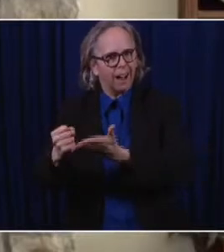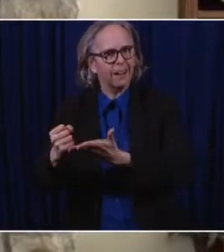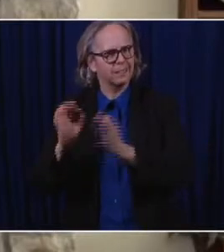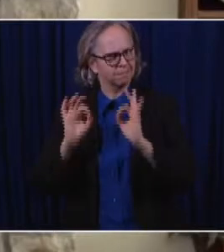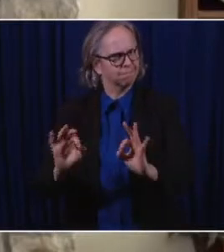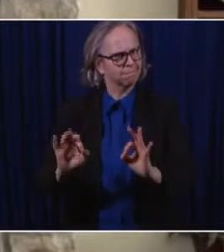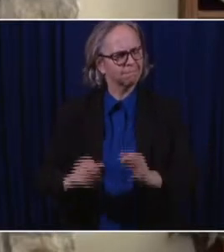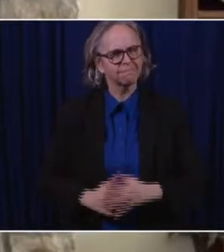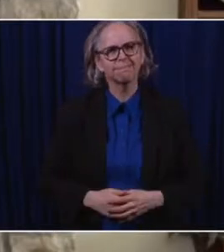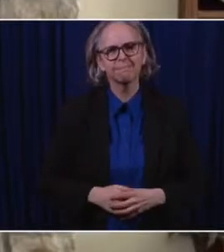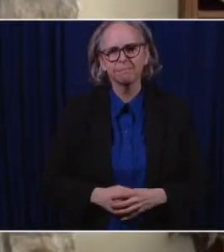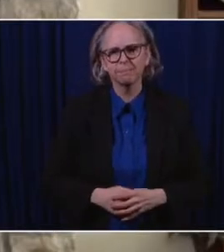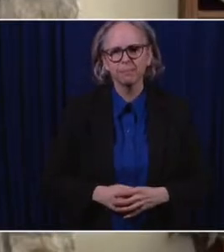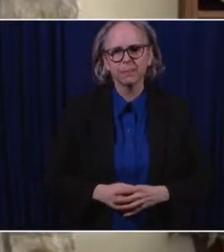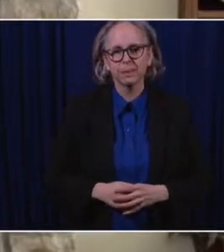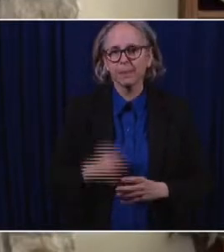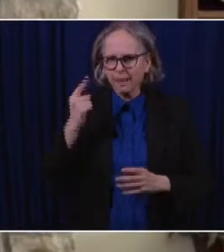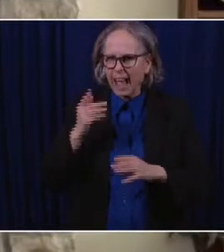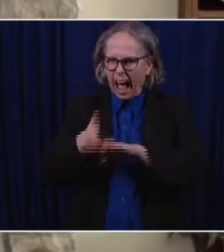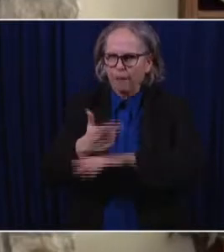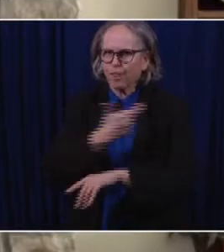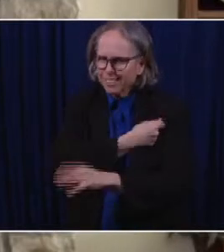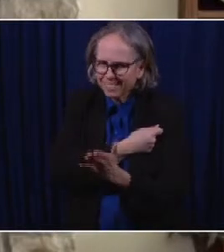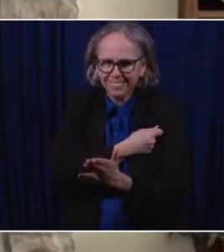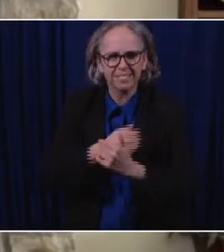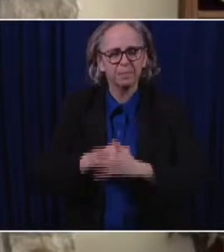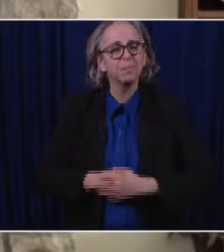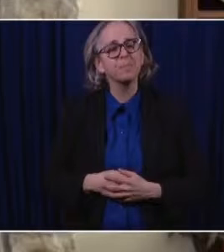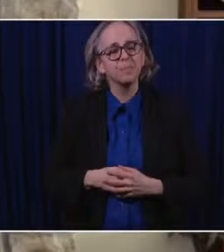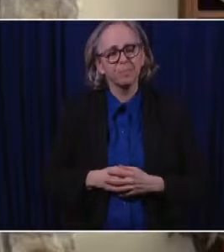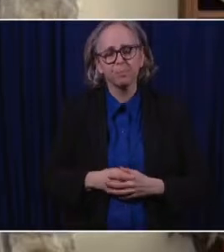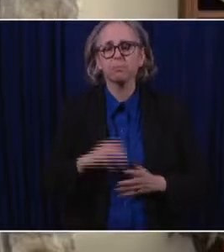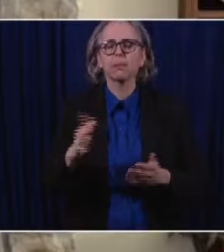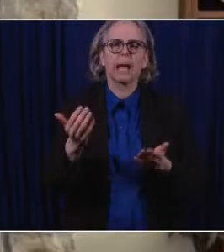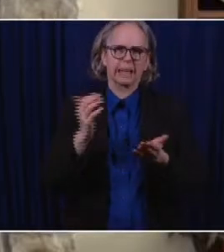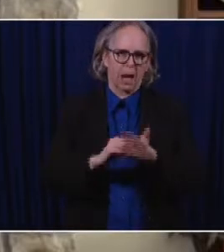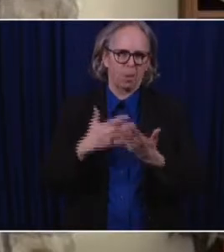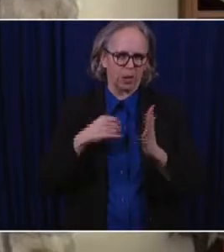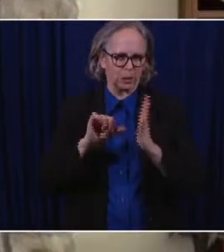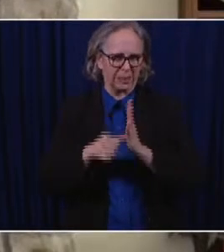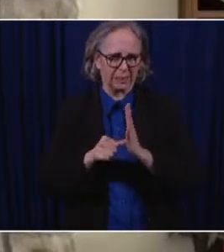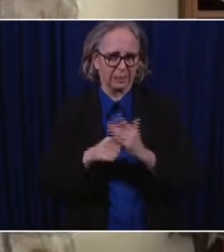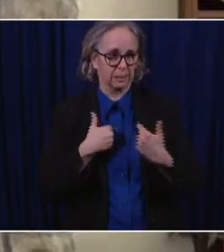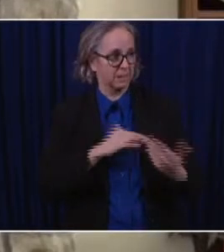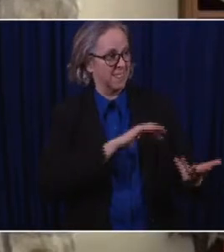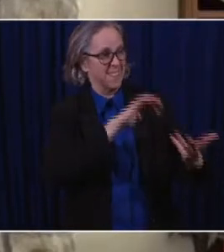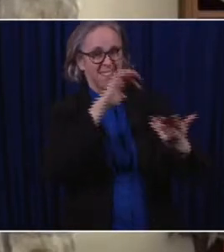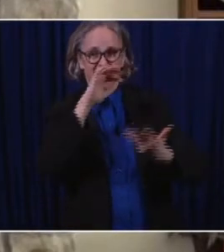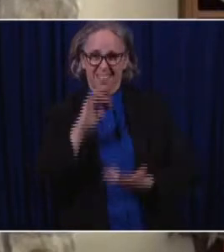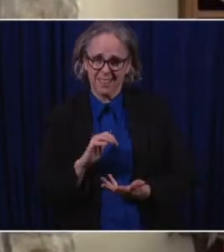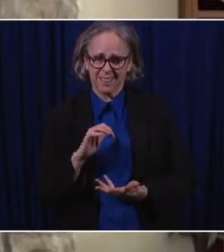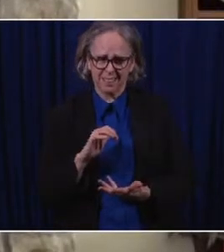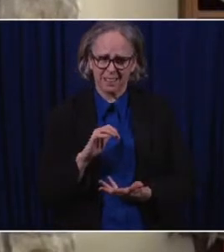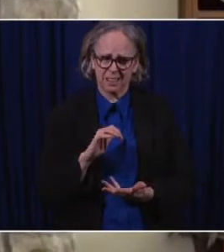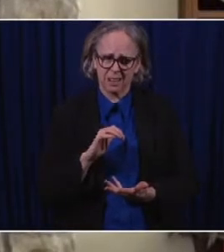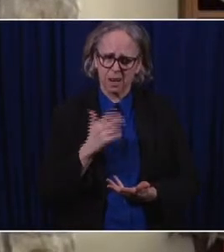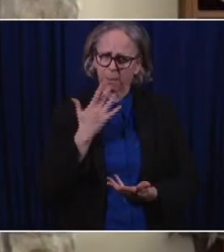emphasize, we would like for it to be out in 5 days, but we're telling the providers absolutely get it